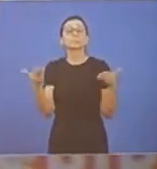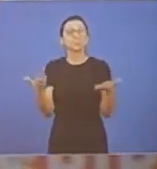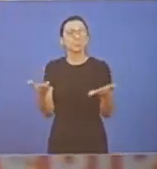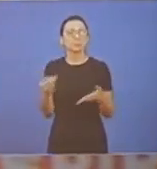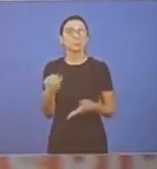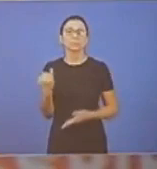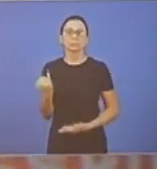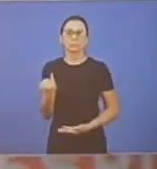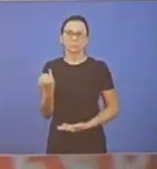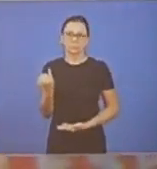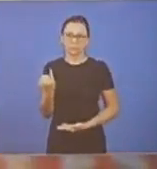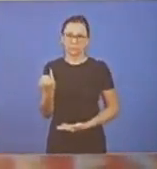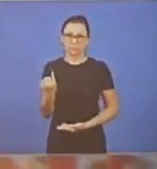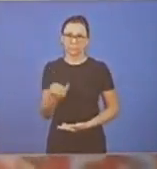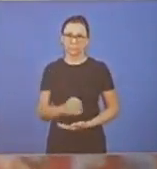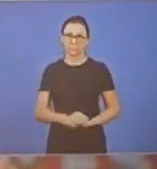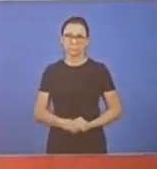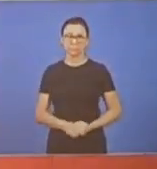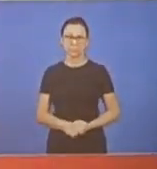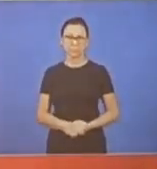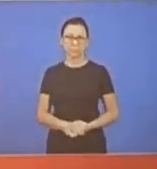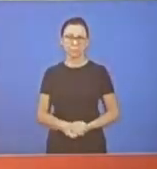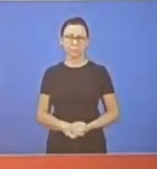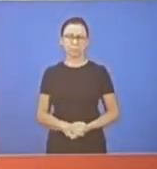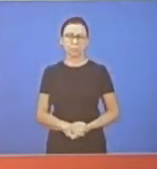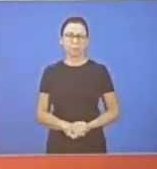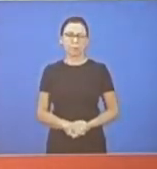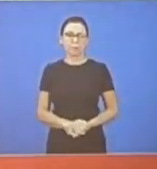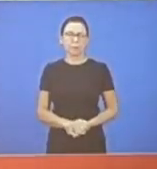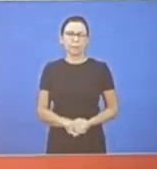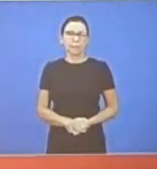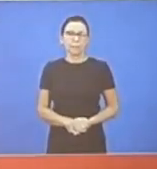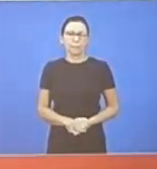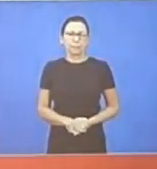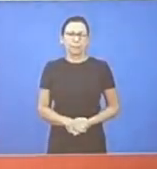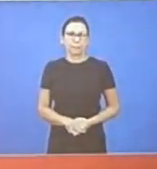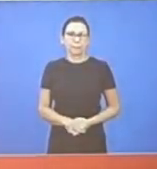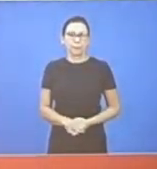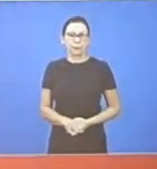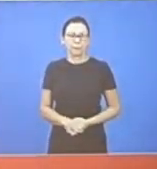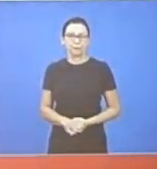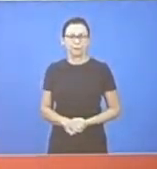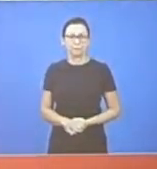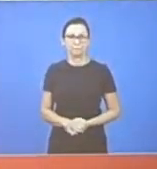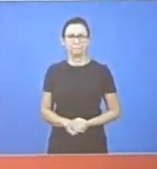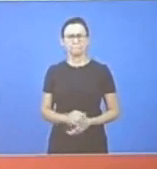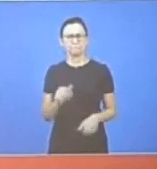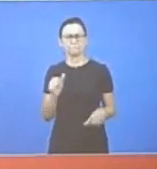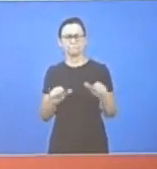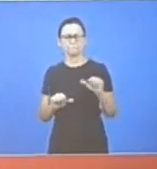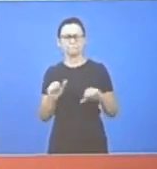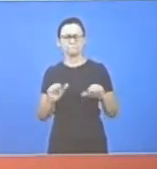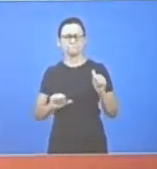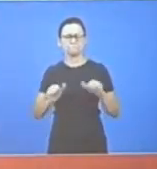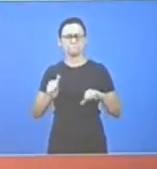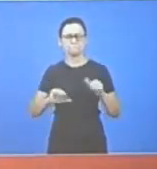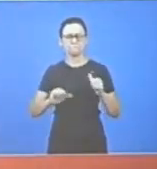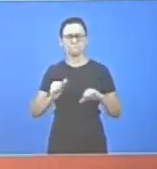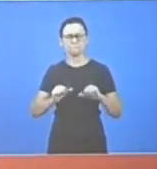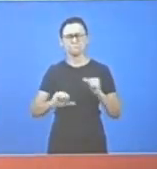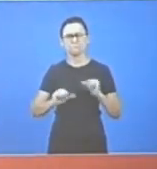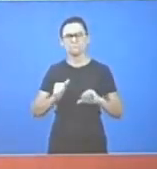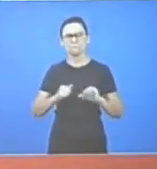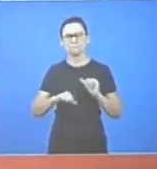historic facet and the prophetic facet also. In this analysis, you're